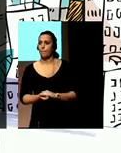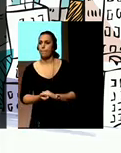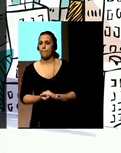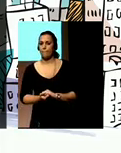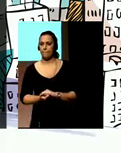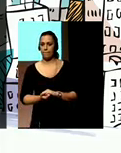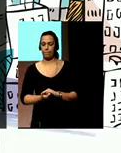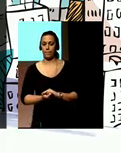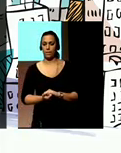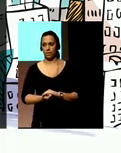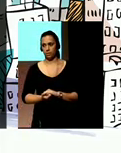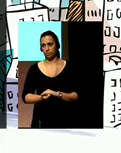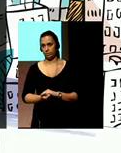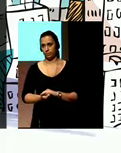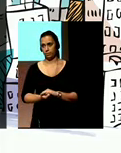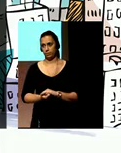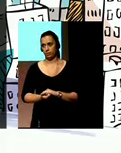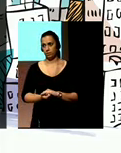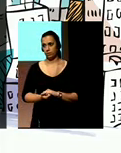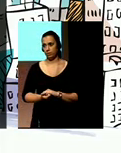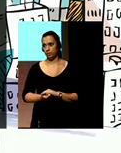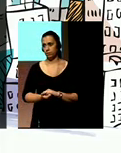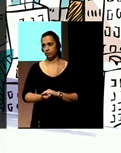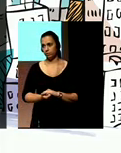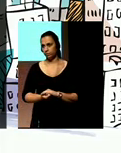Is there someone behind the camera?